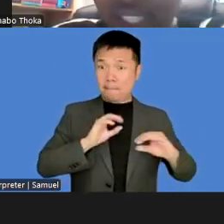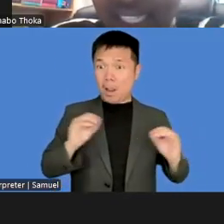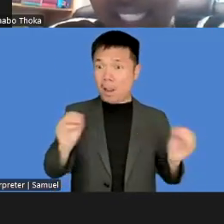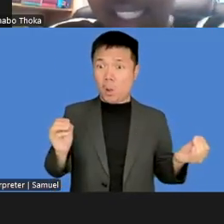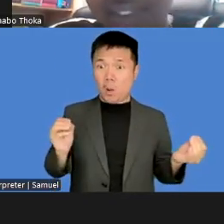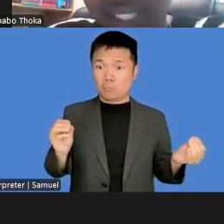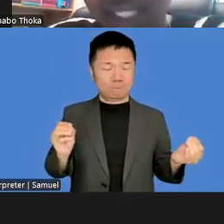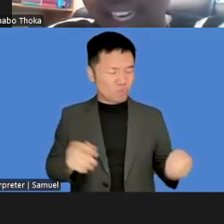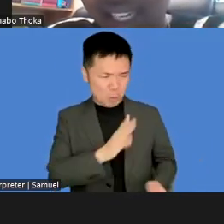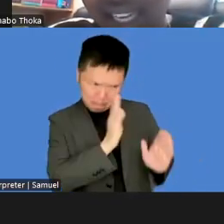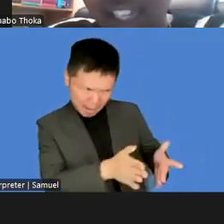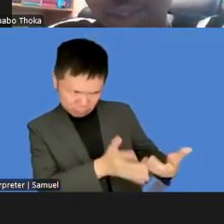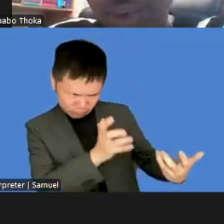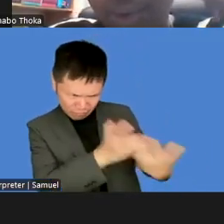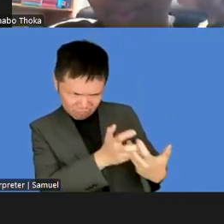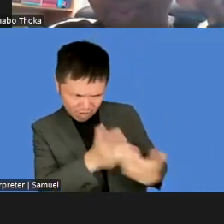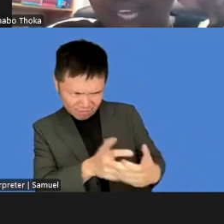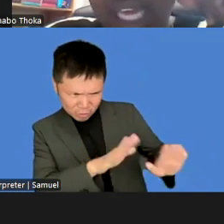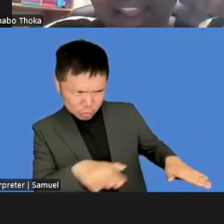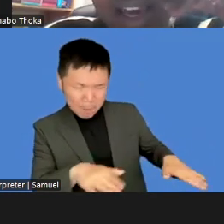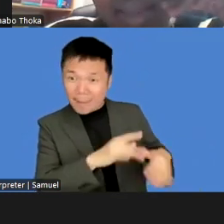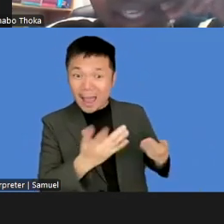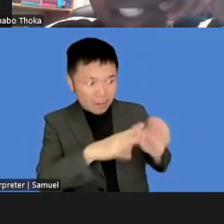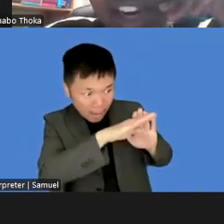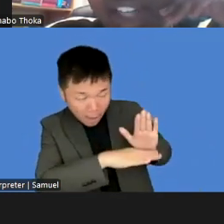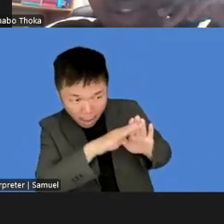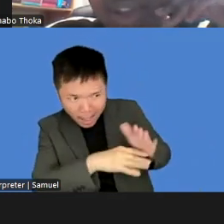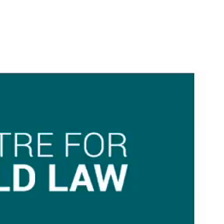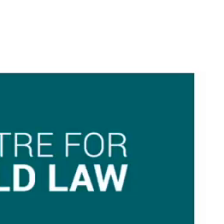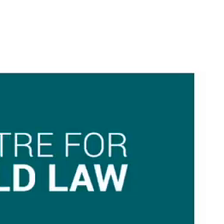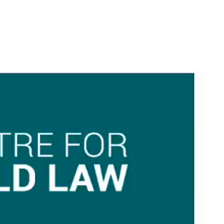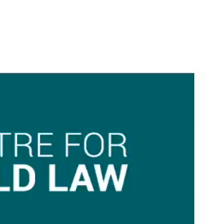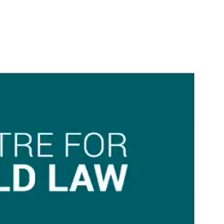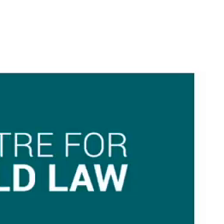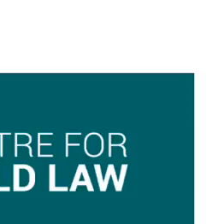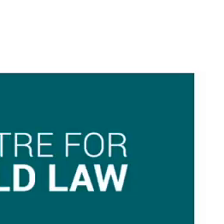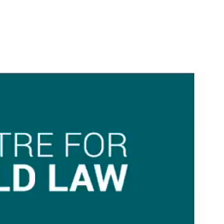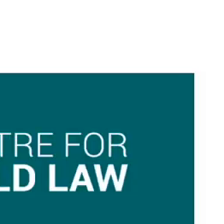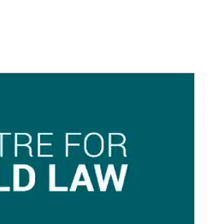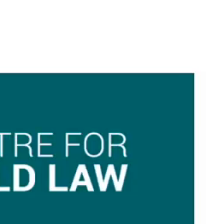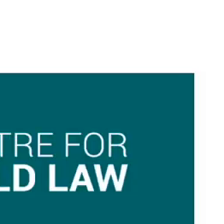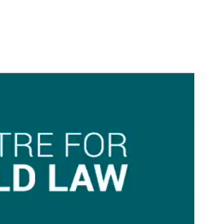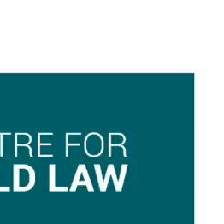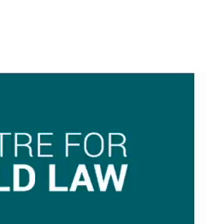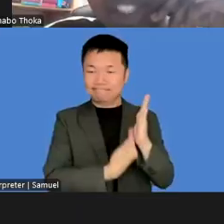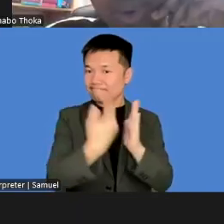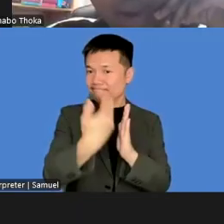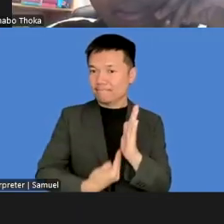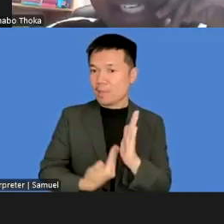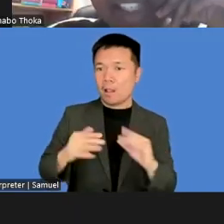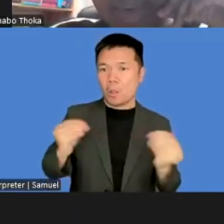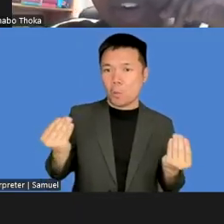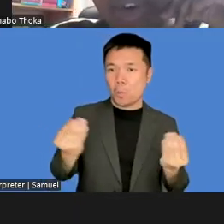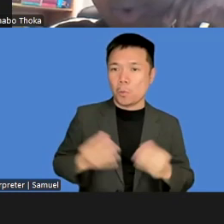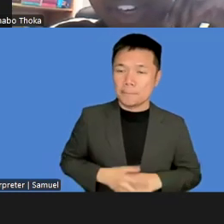beyond the sentence I've just iterated to you. The published directions on the reopening of schools relayed measures to